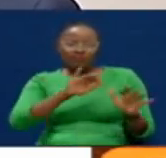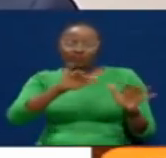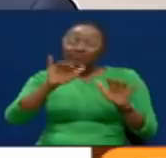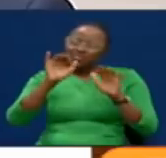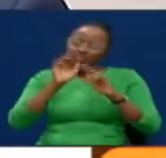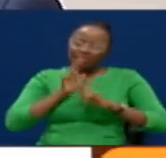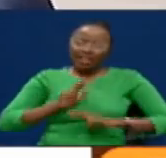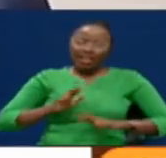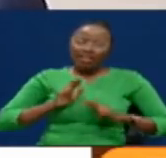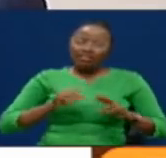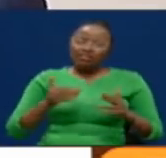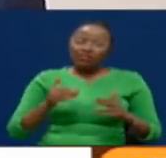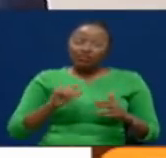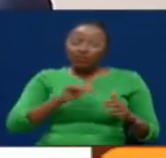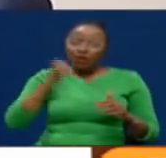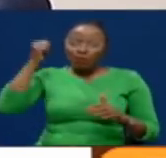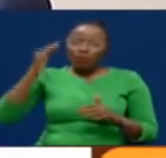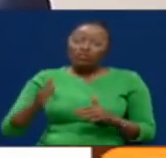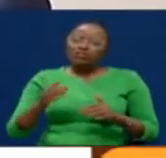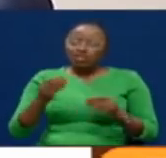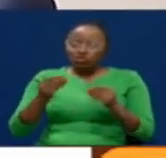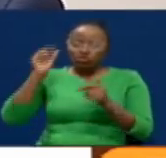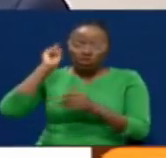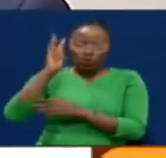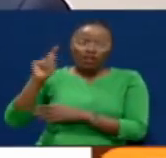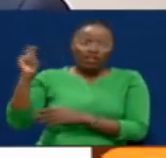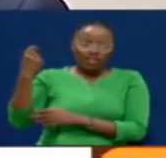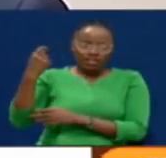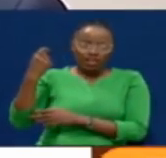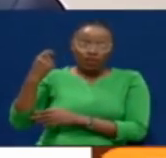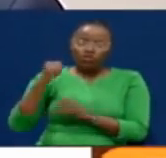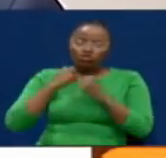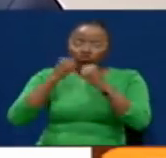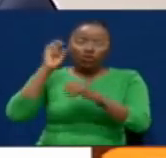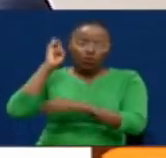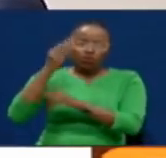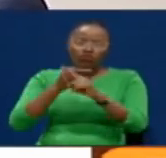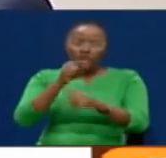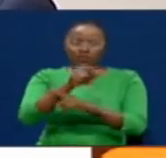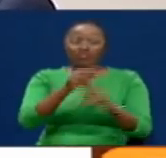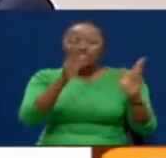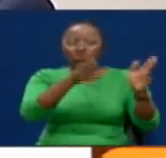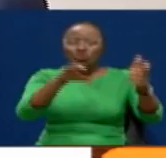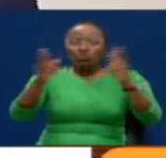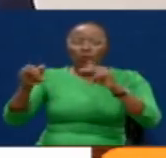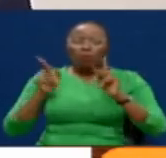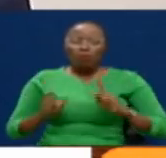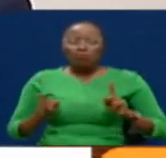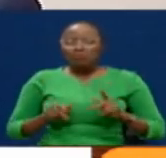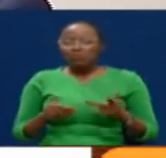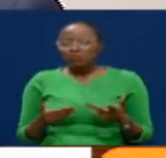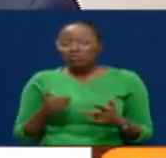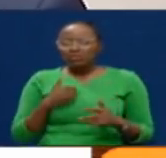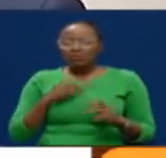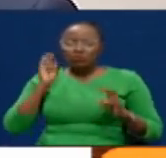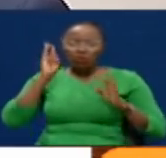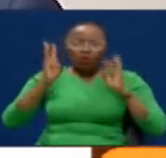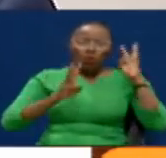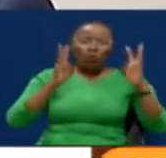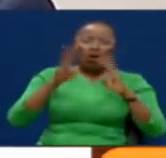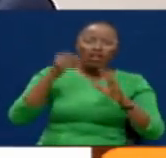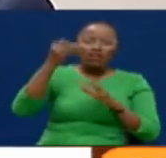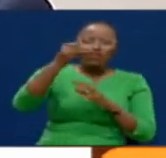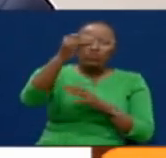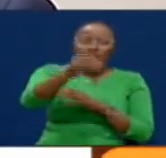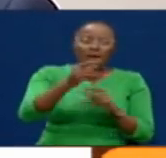relax. We politicians will sort that out. Kenya will come out stronger out of this. It's just natural for people to be, you know, anxious about the future,